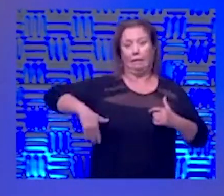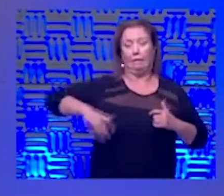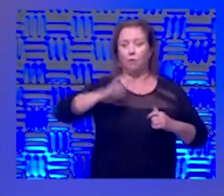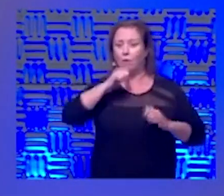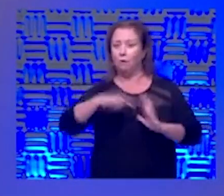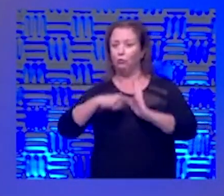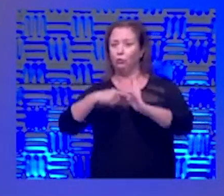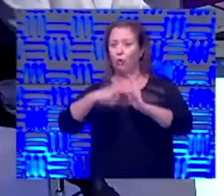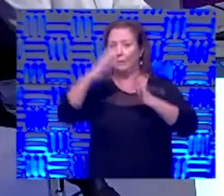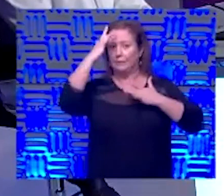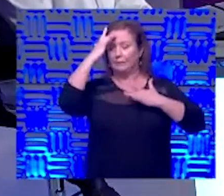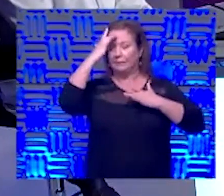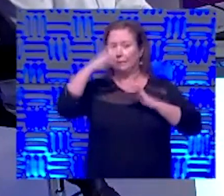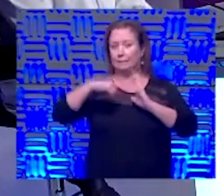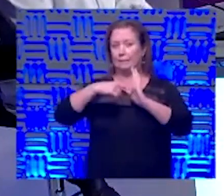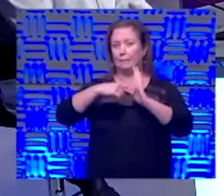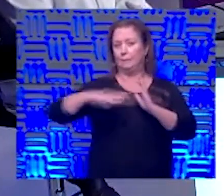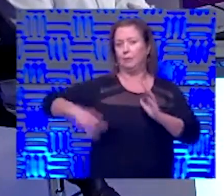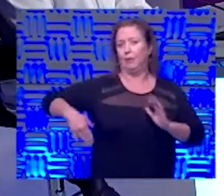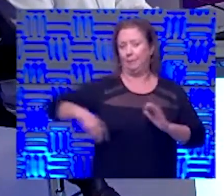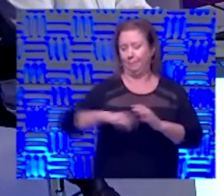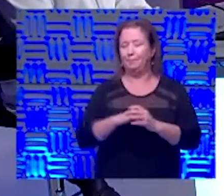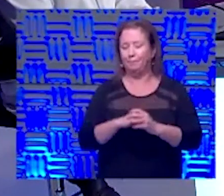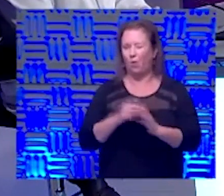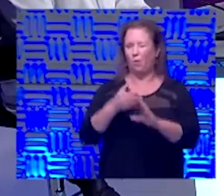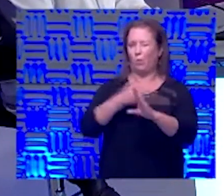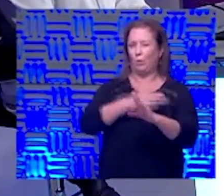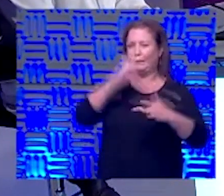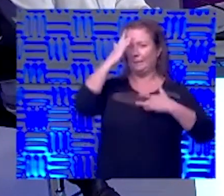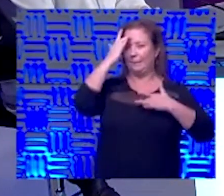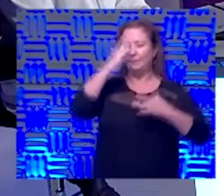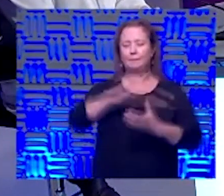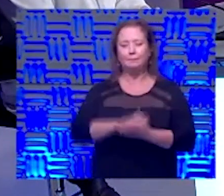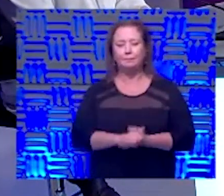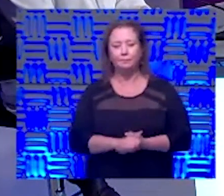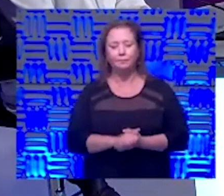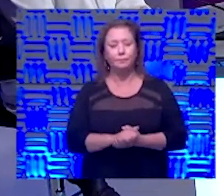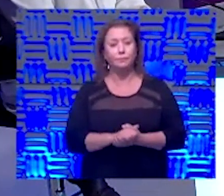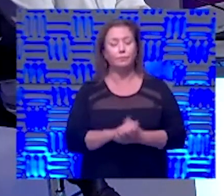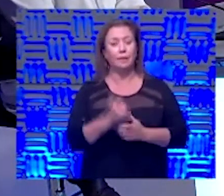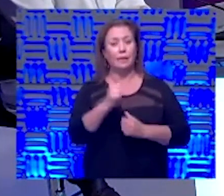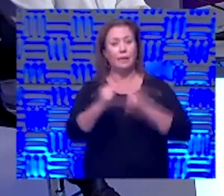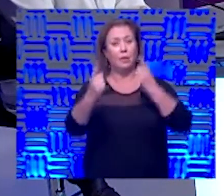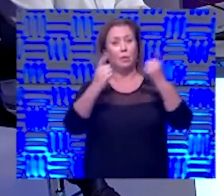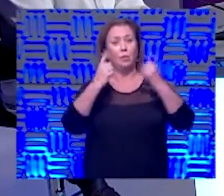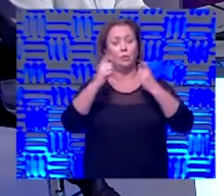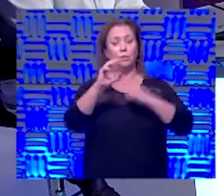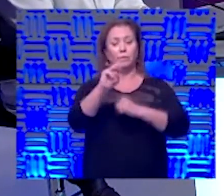asymptomatic or pre-symptomatic. There you go. Well, let's first see if there are any questions from media.